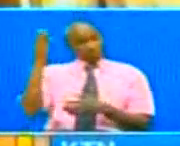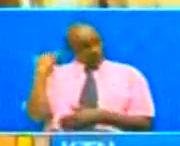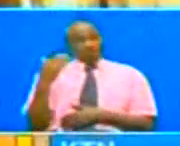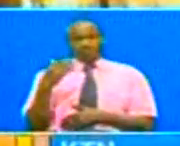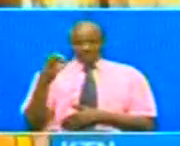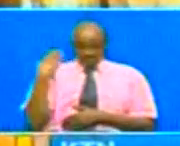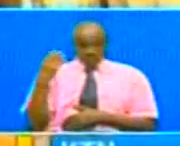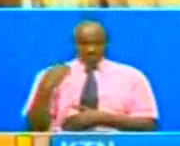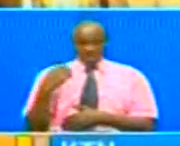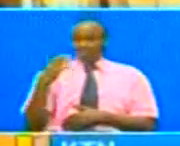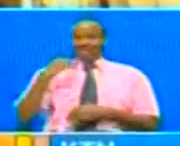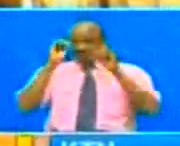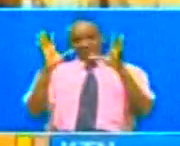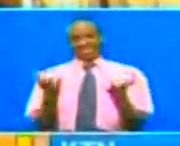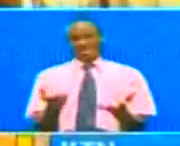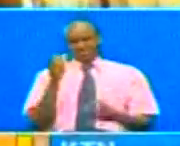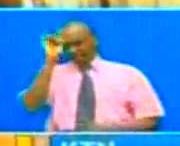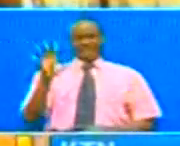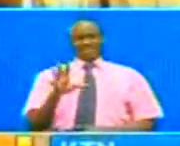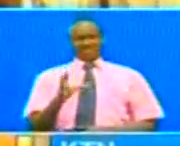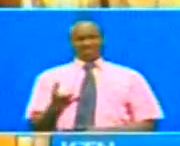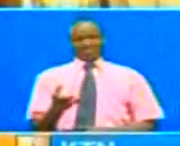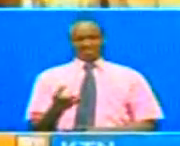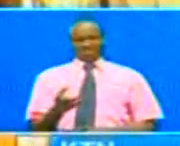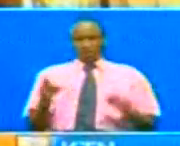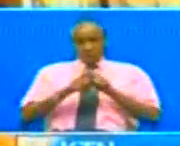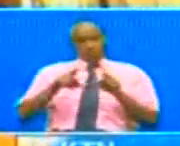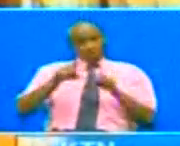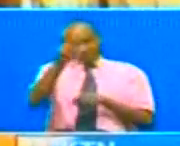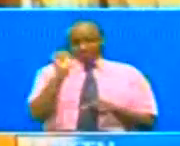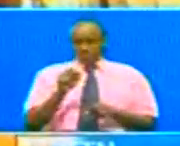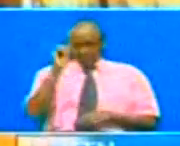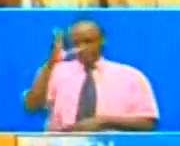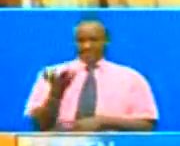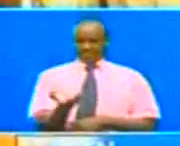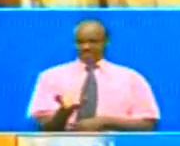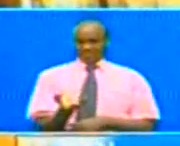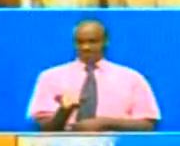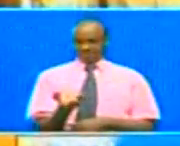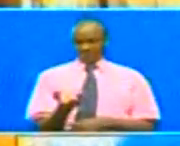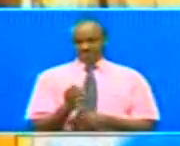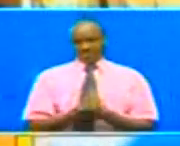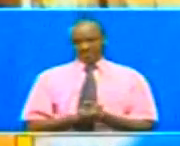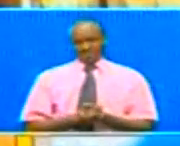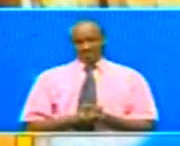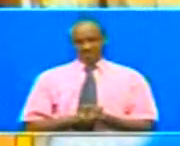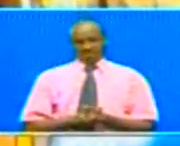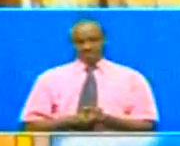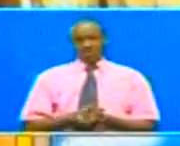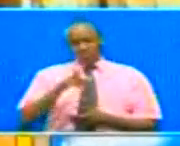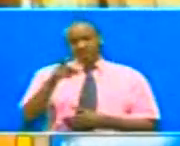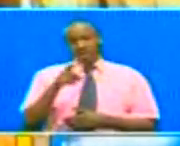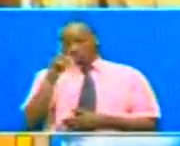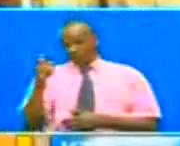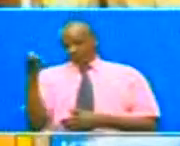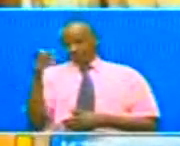Are you surprised? I'm surprised. Yes, I should. Even you can. Yeah, yeah. Yes. Are you building any convent